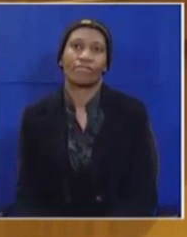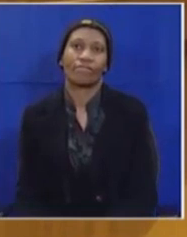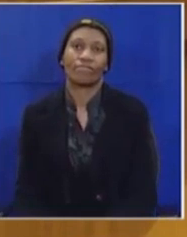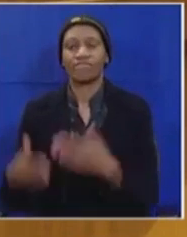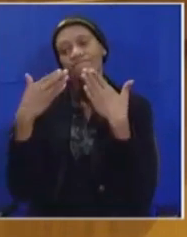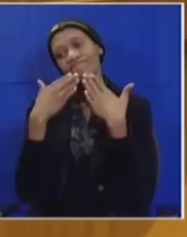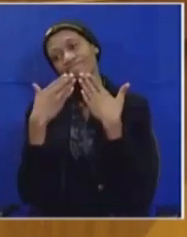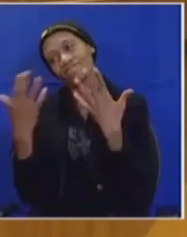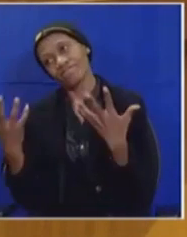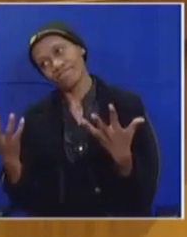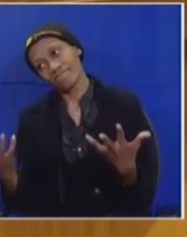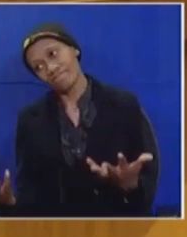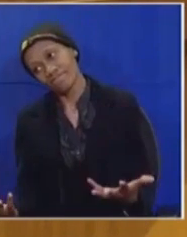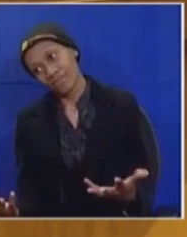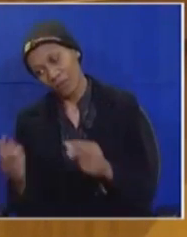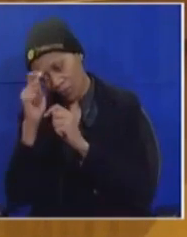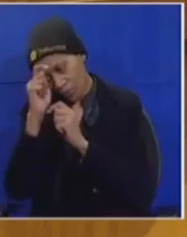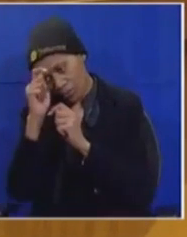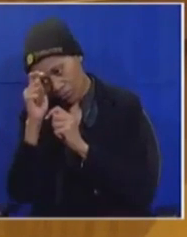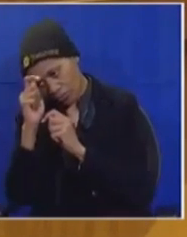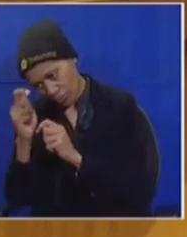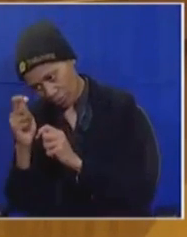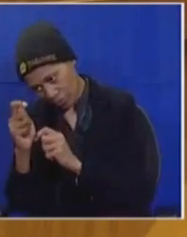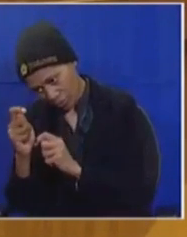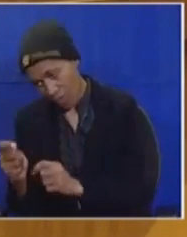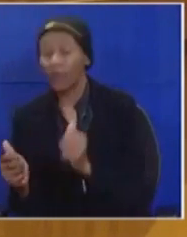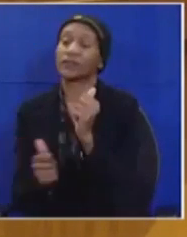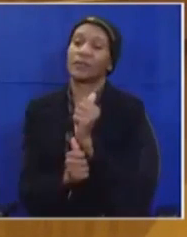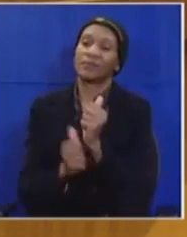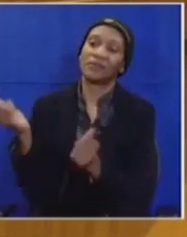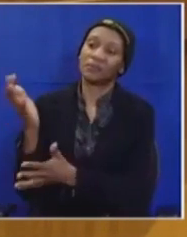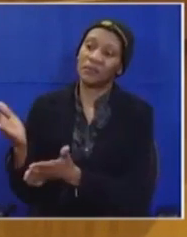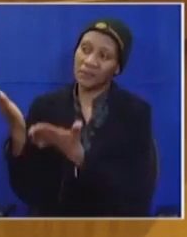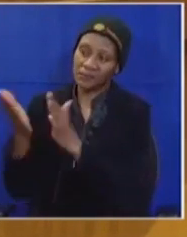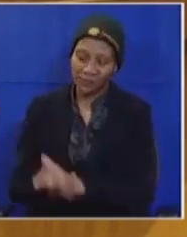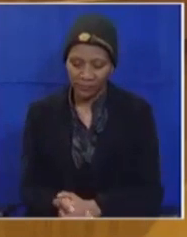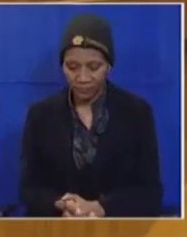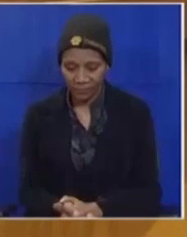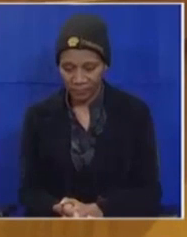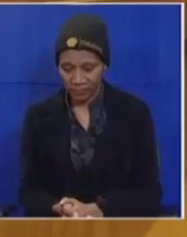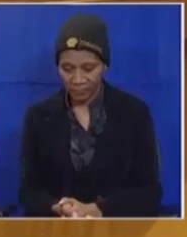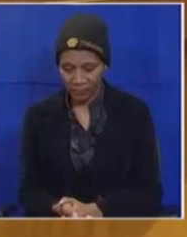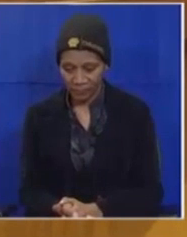Thank you, Honorable Deputy Speaker.